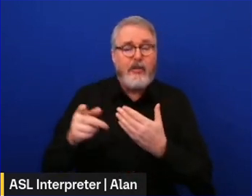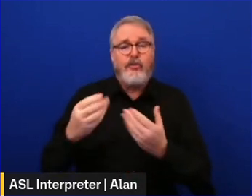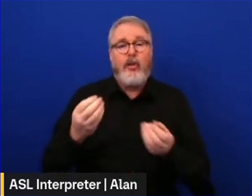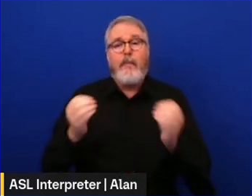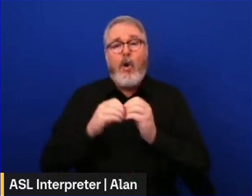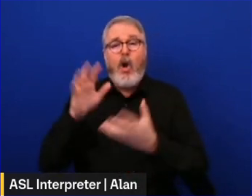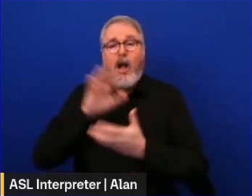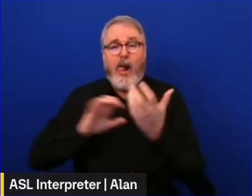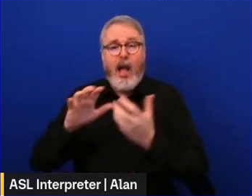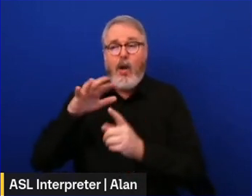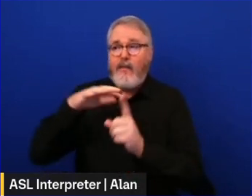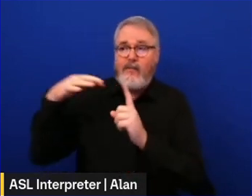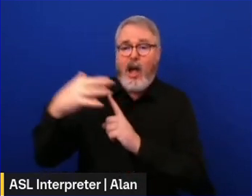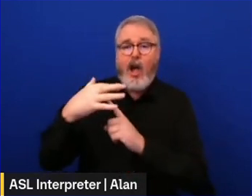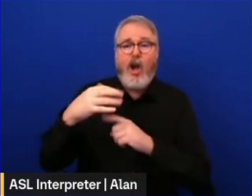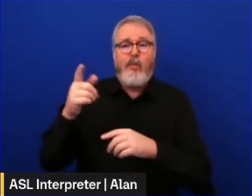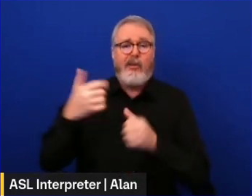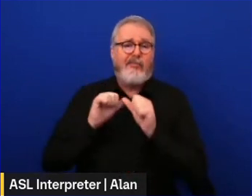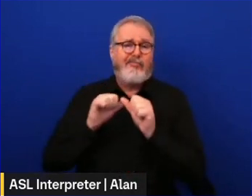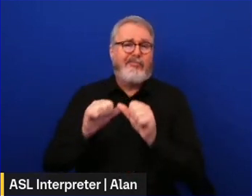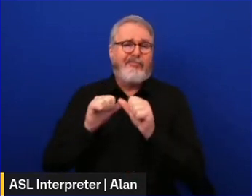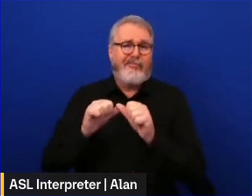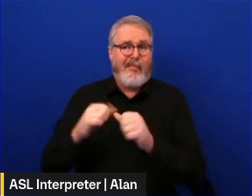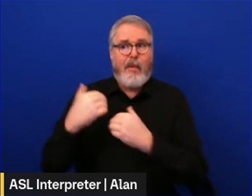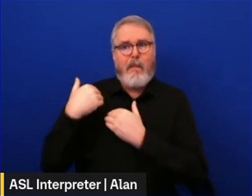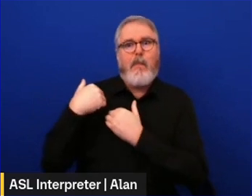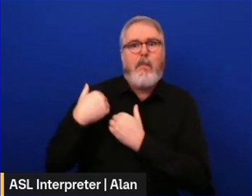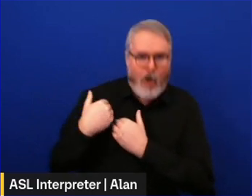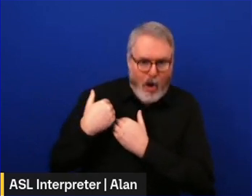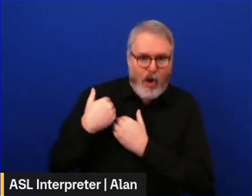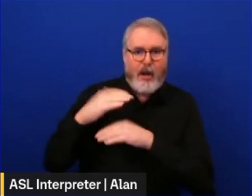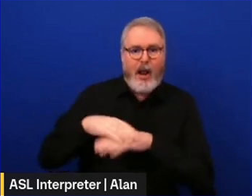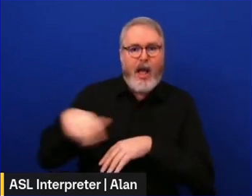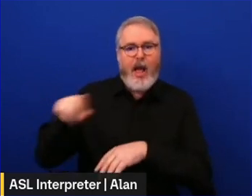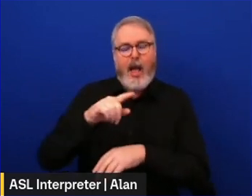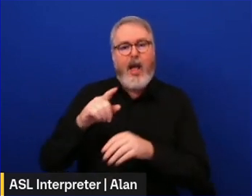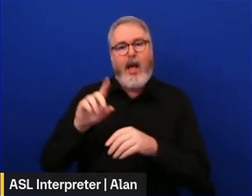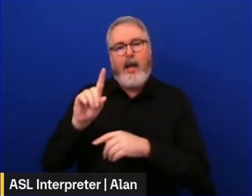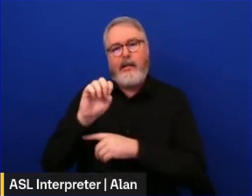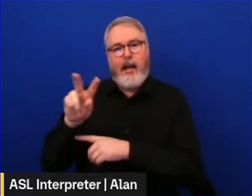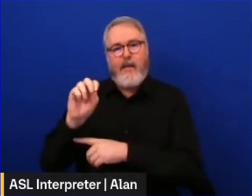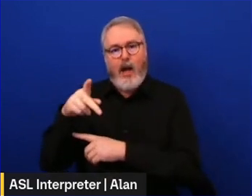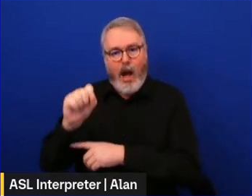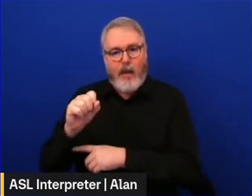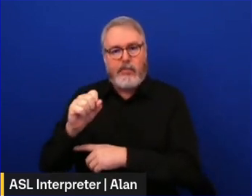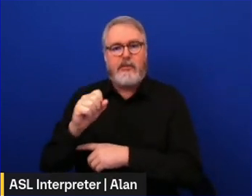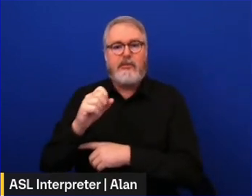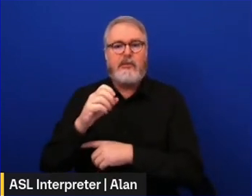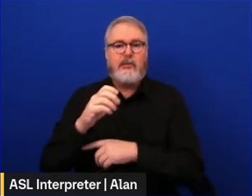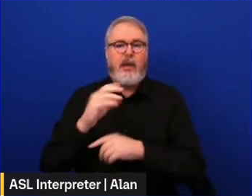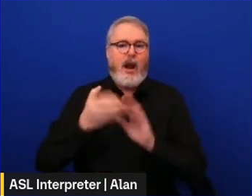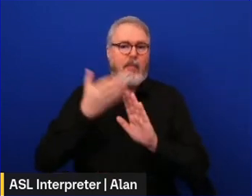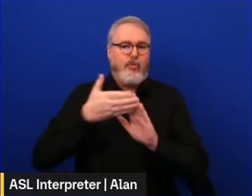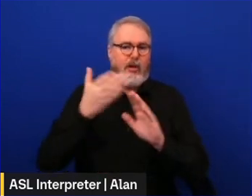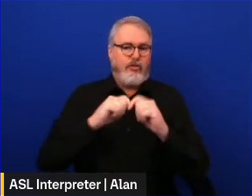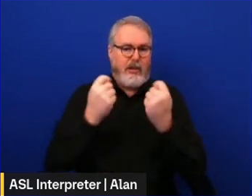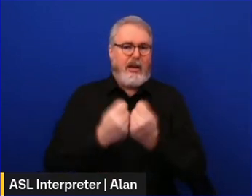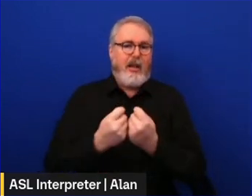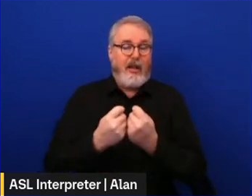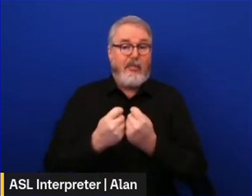a never-increasing burden on DevOps and operation teams, creating inefficiencies and